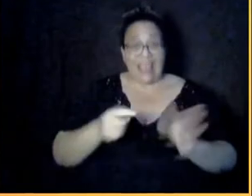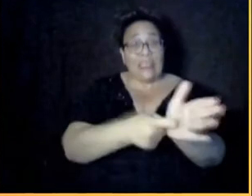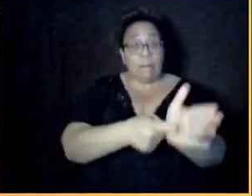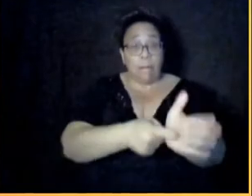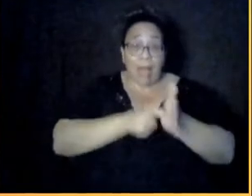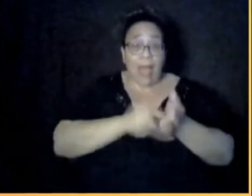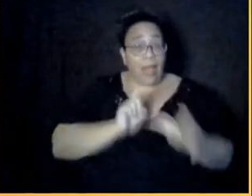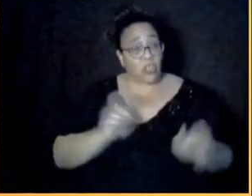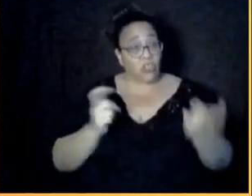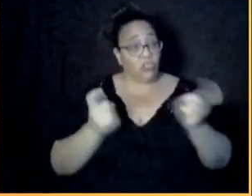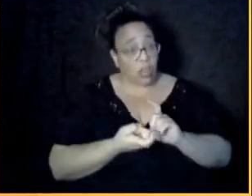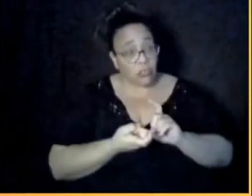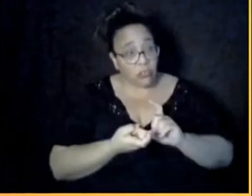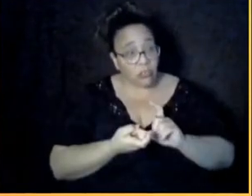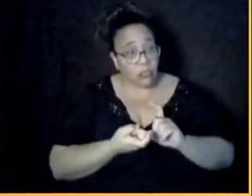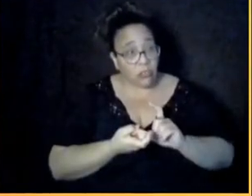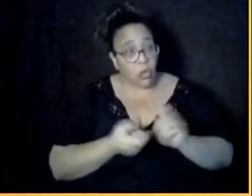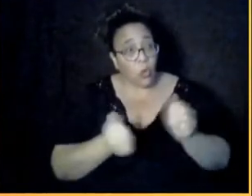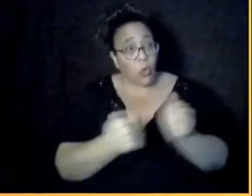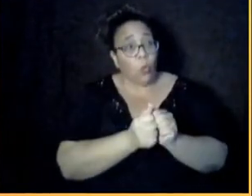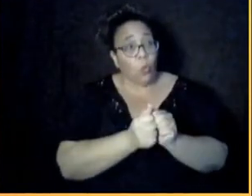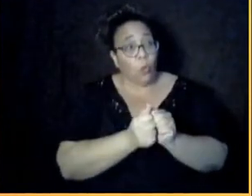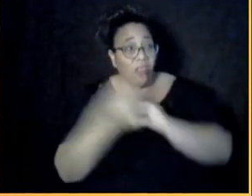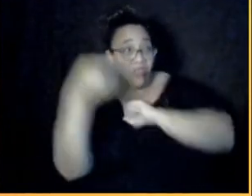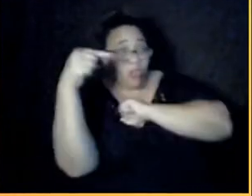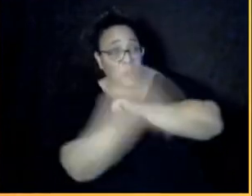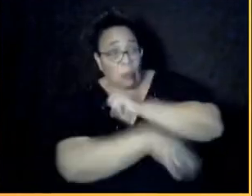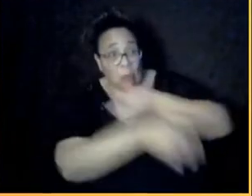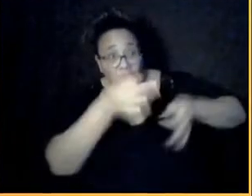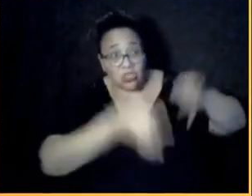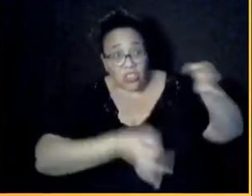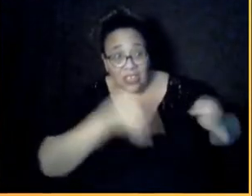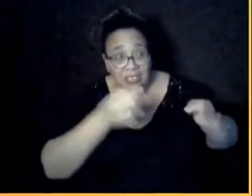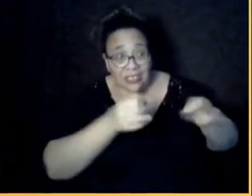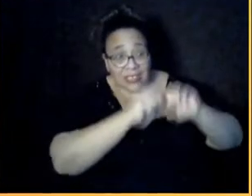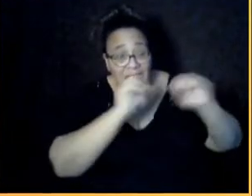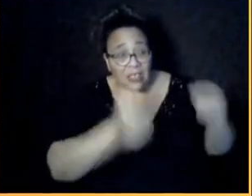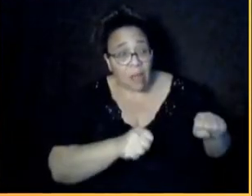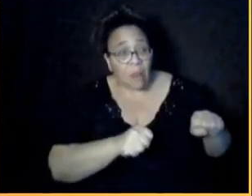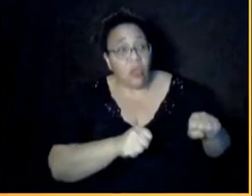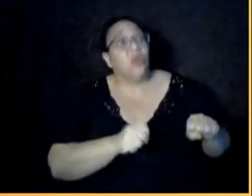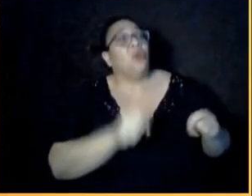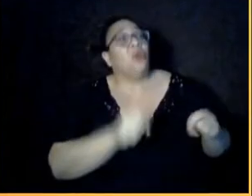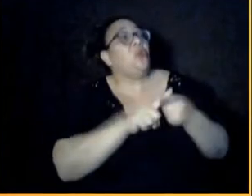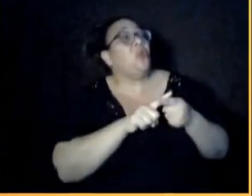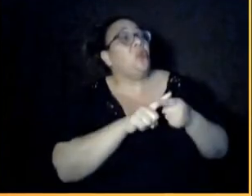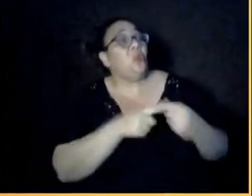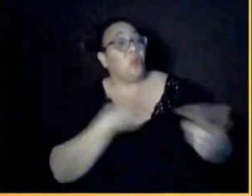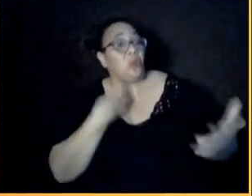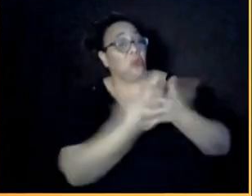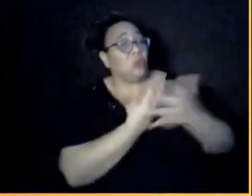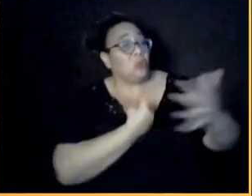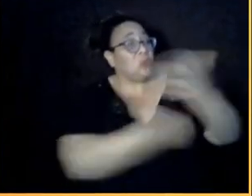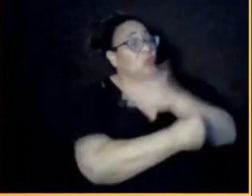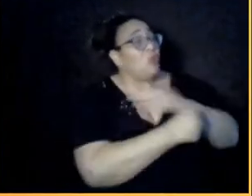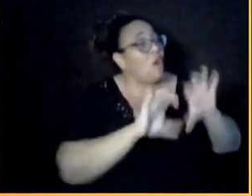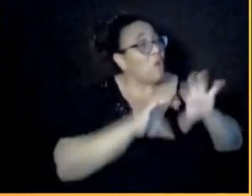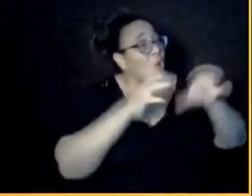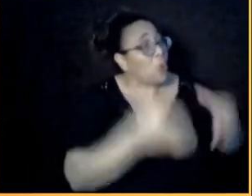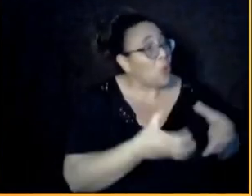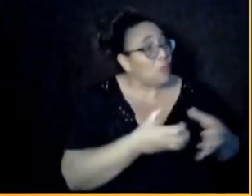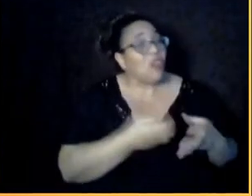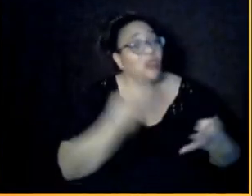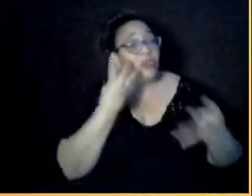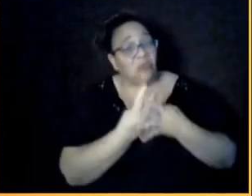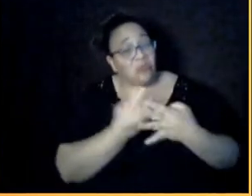in the criminal justice system, to an end to mass incarceration, to an end to solitary confinement. And I'm wondering if you can speak a little